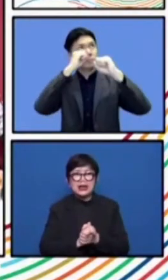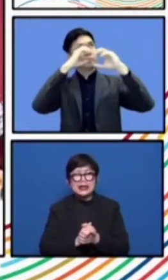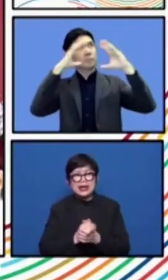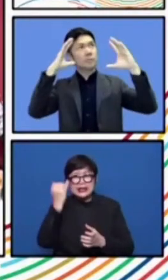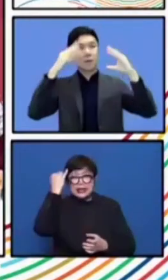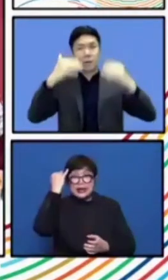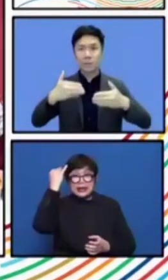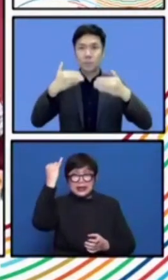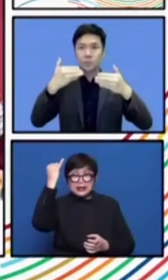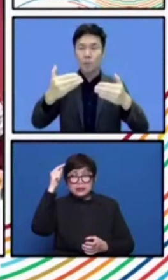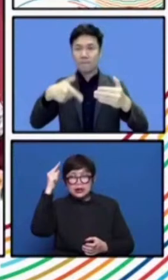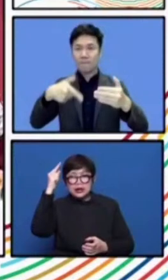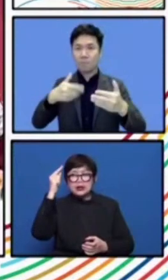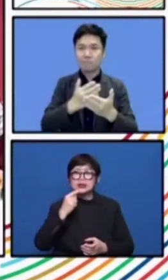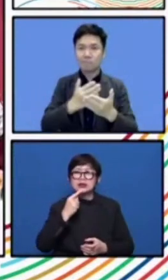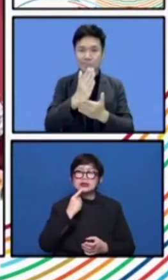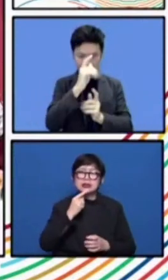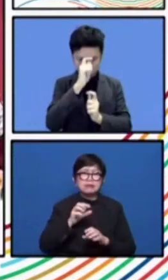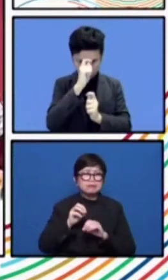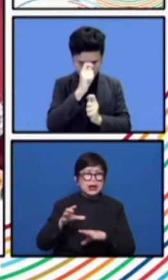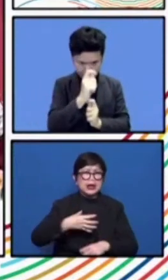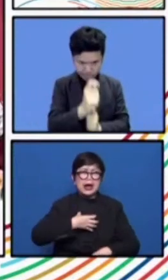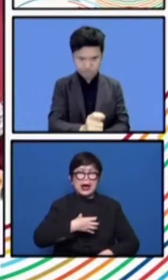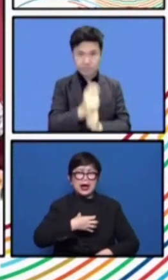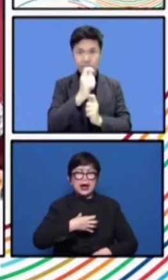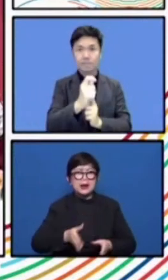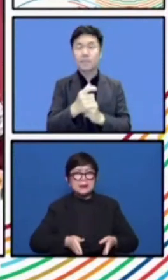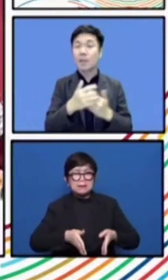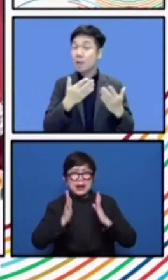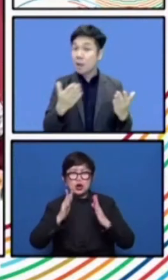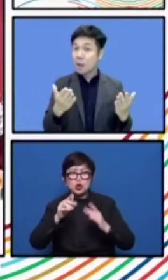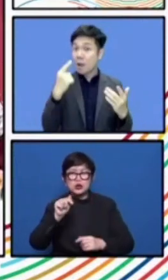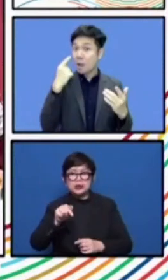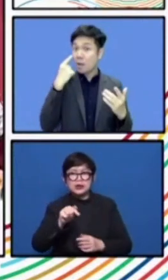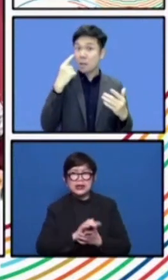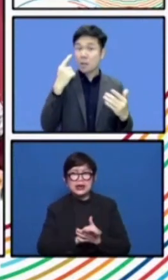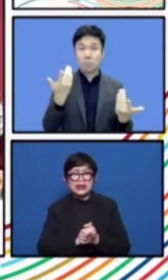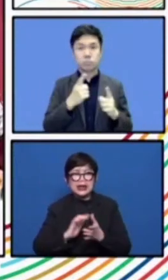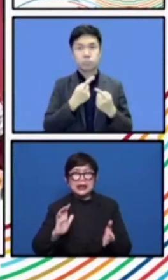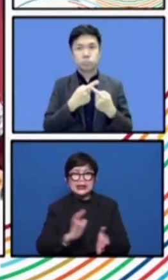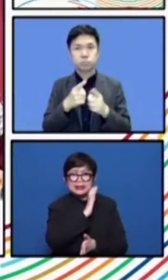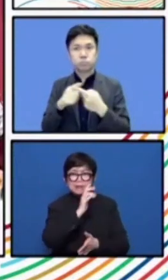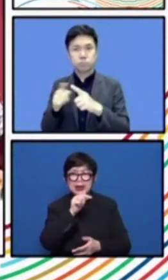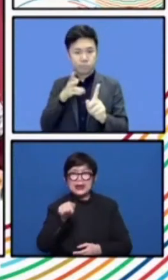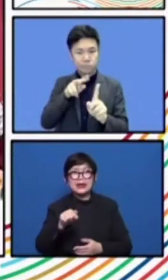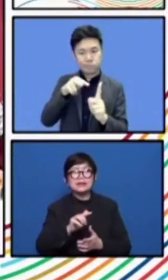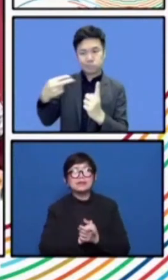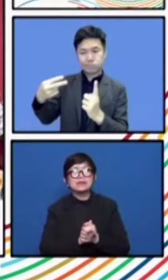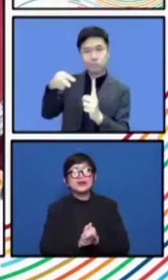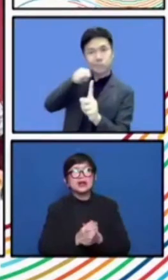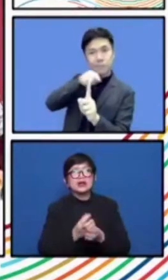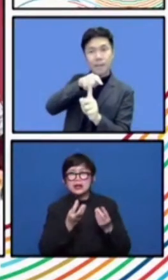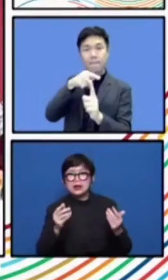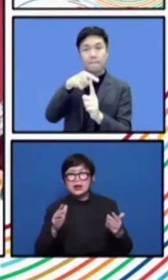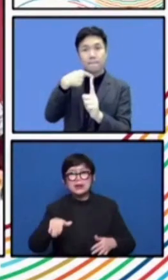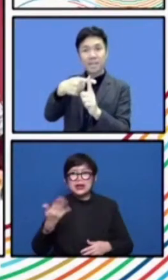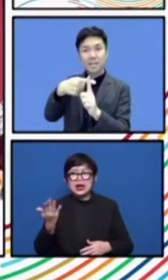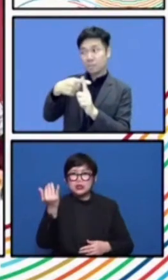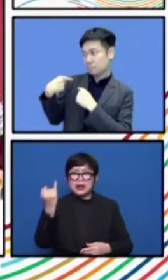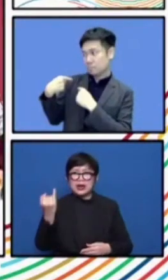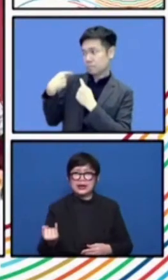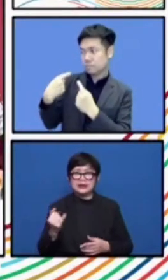rights real and building on the opportunities and Innovative efforts that have emerged over the past few years so with that